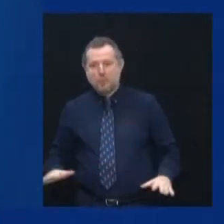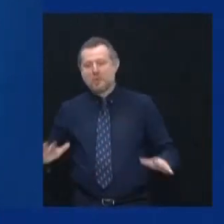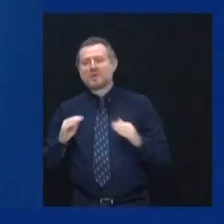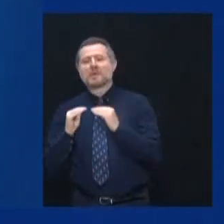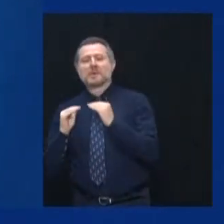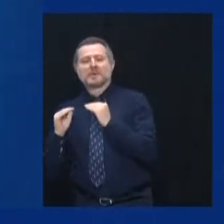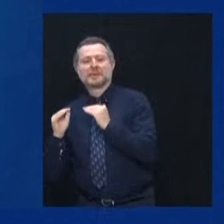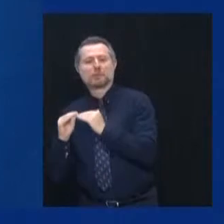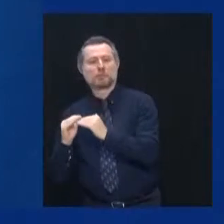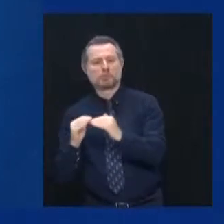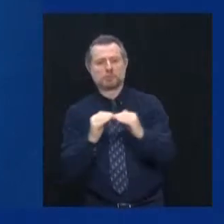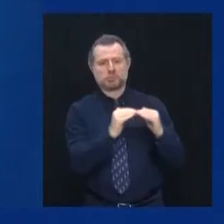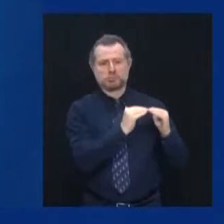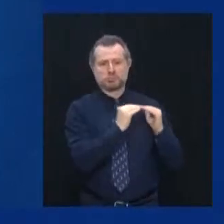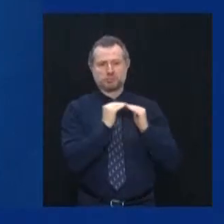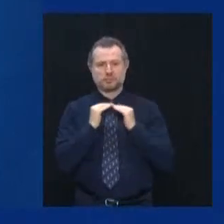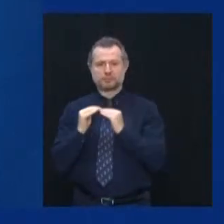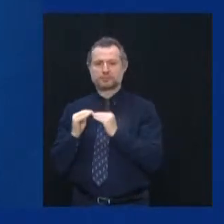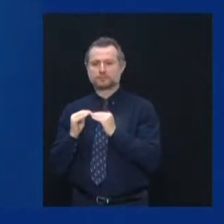fairly.